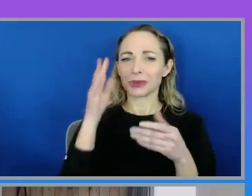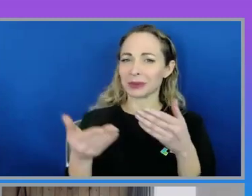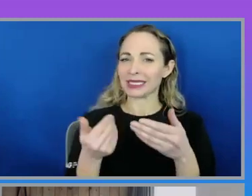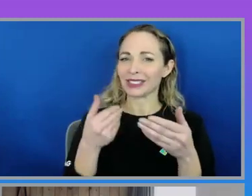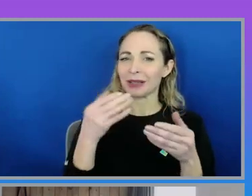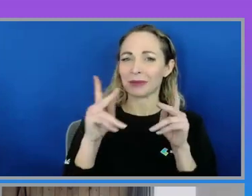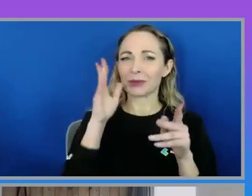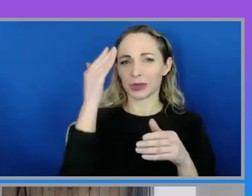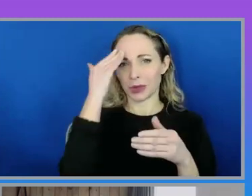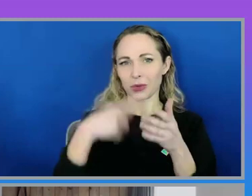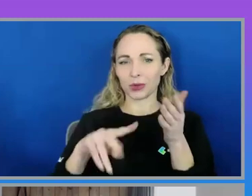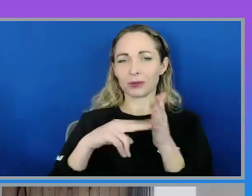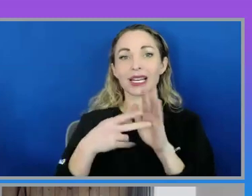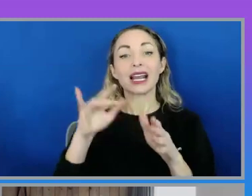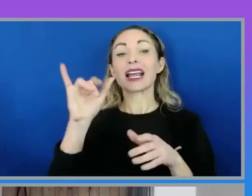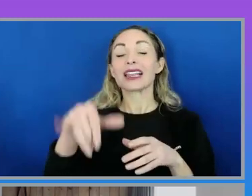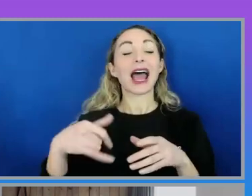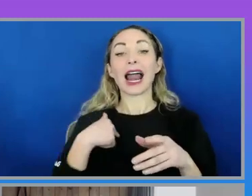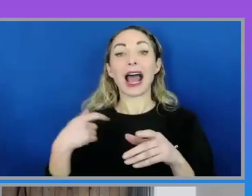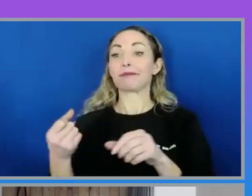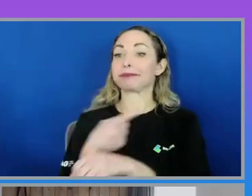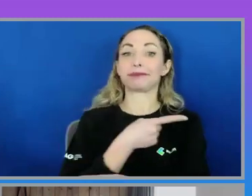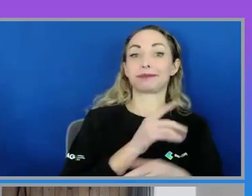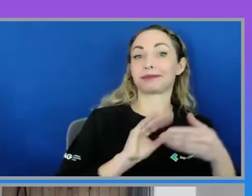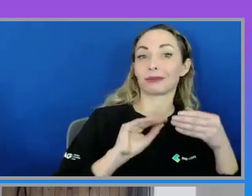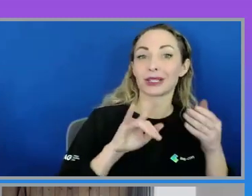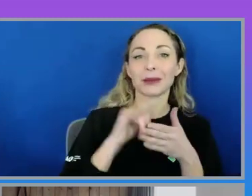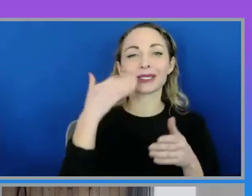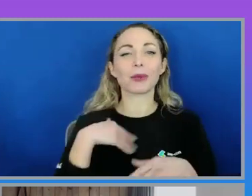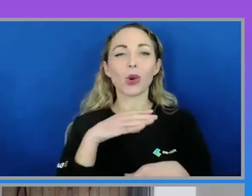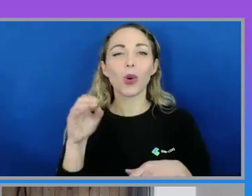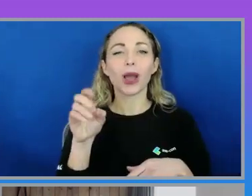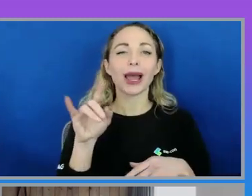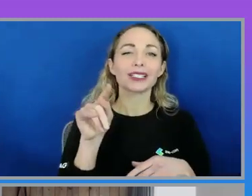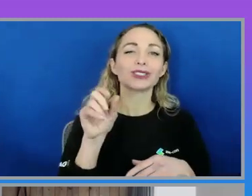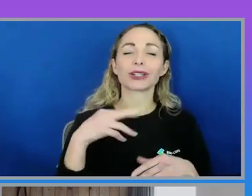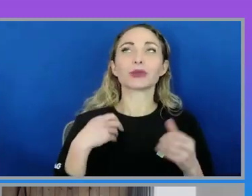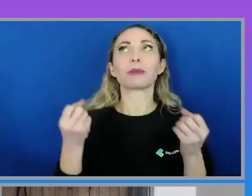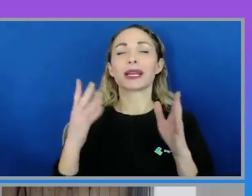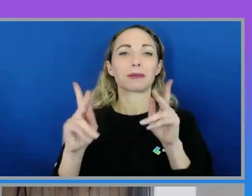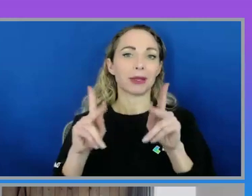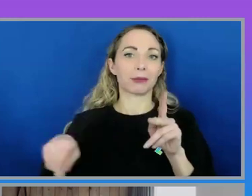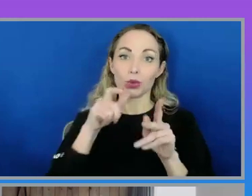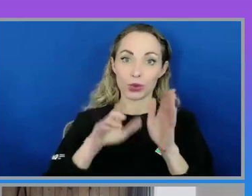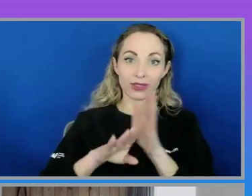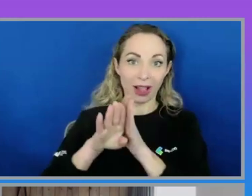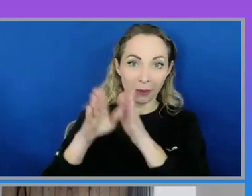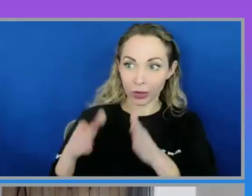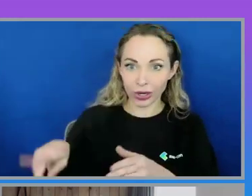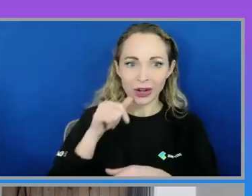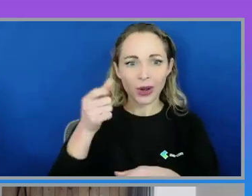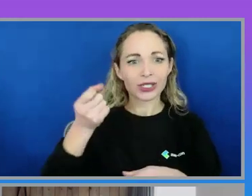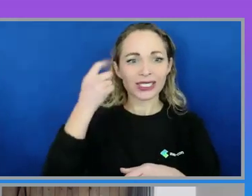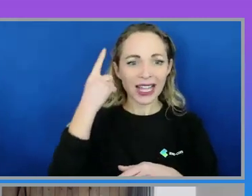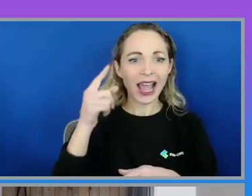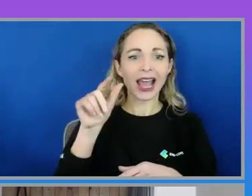This detour is happening because I'm one of the co-editors and I've had too many developers tell me that they don't understand AccName,